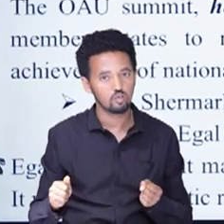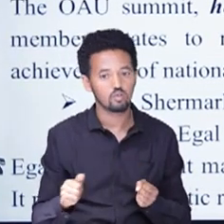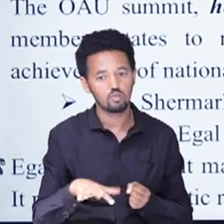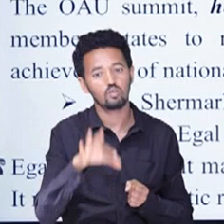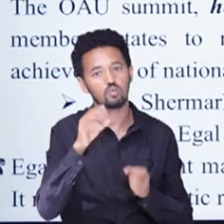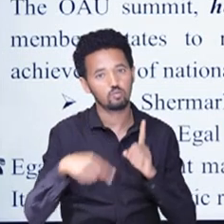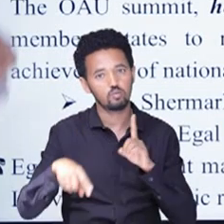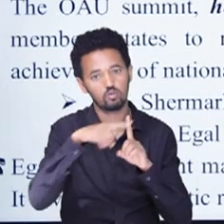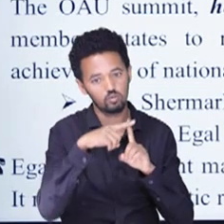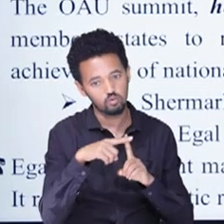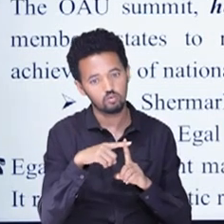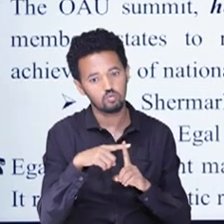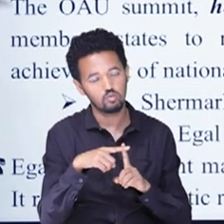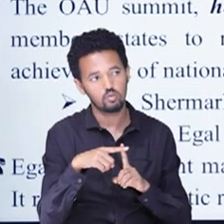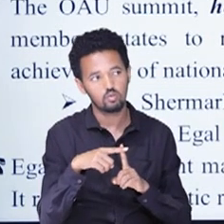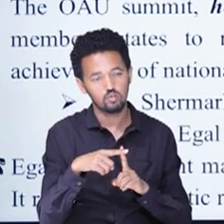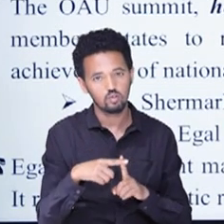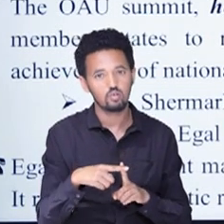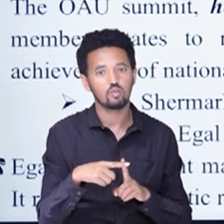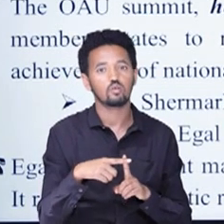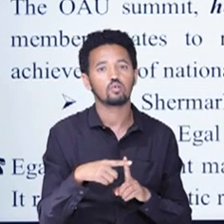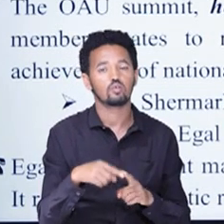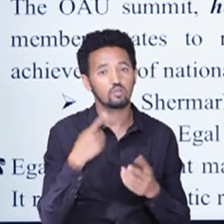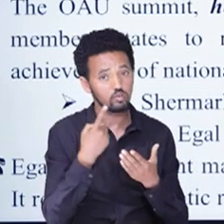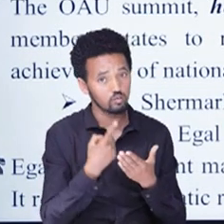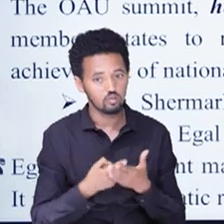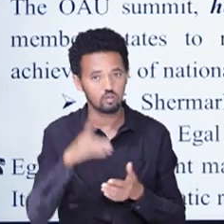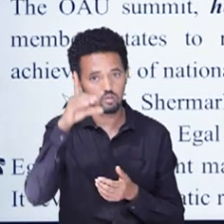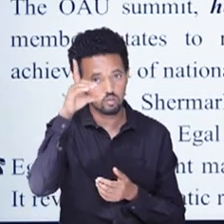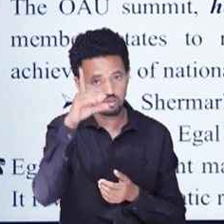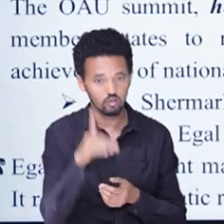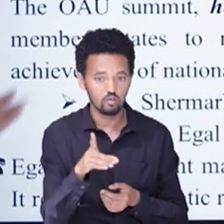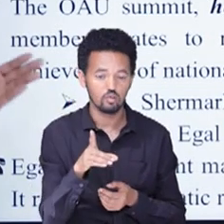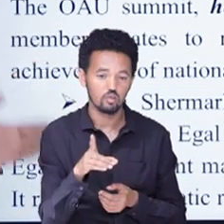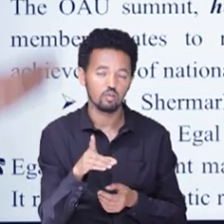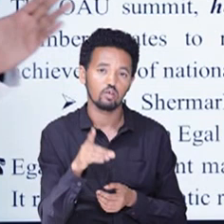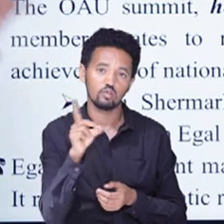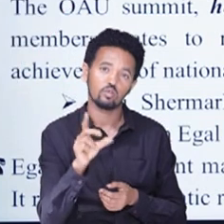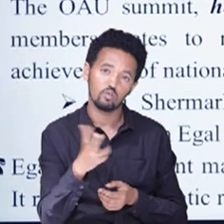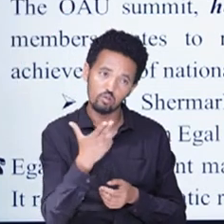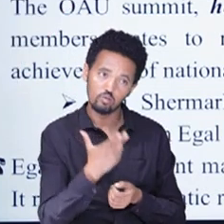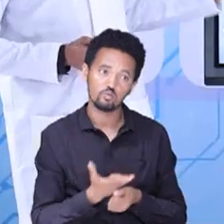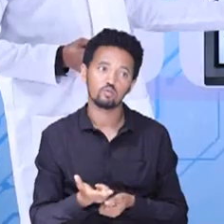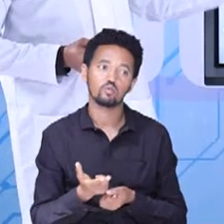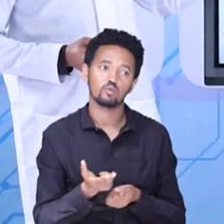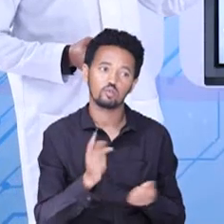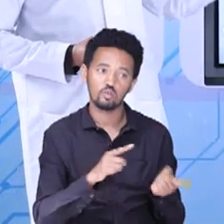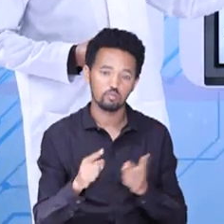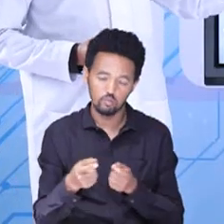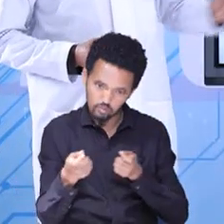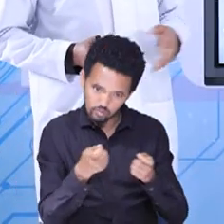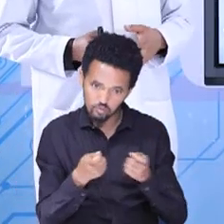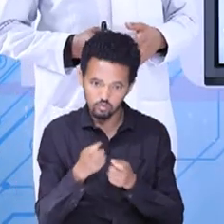response. Then OAU summit held in Cairo in July 1964 passed all member